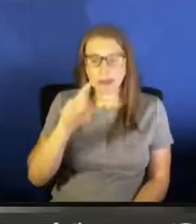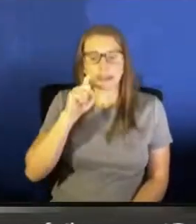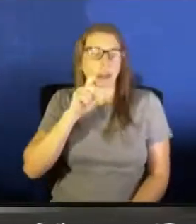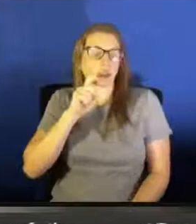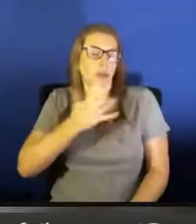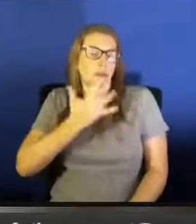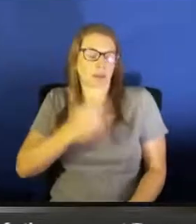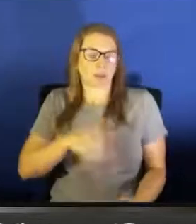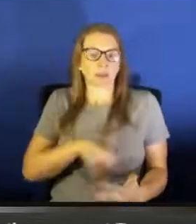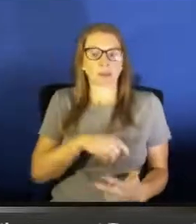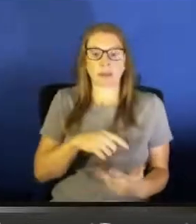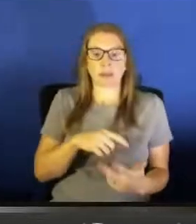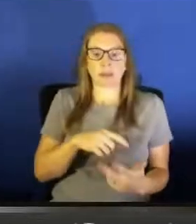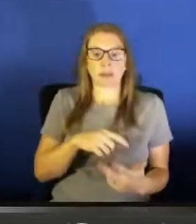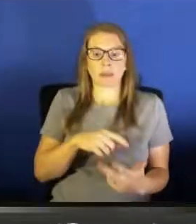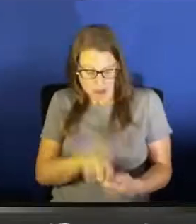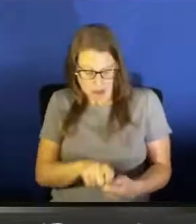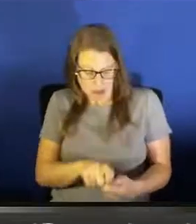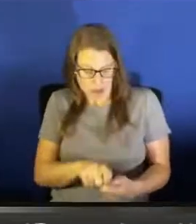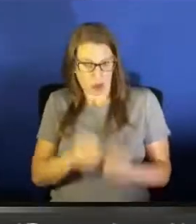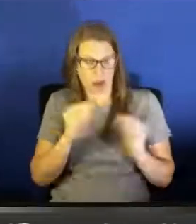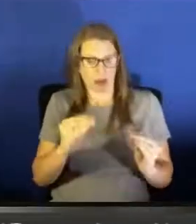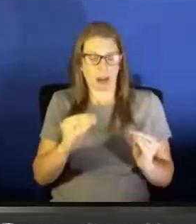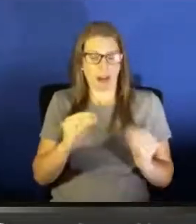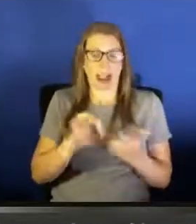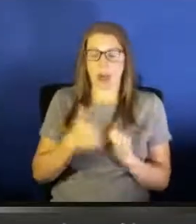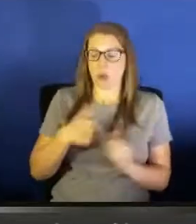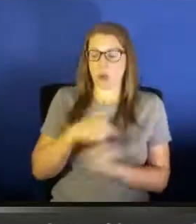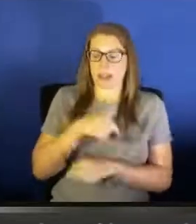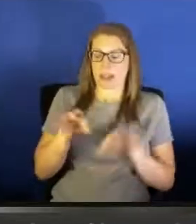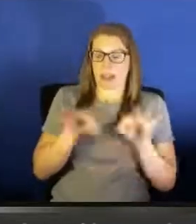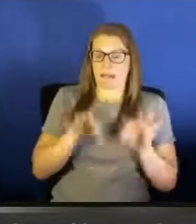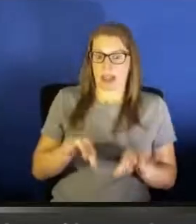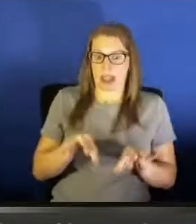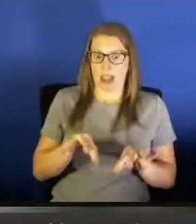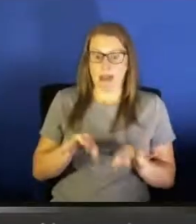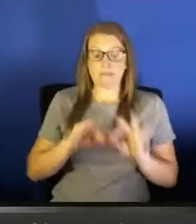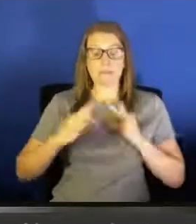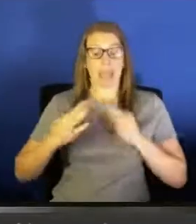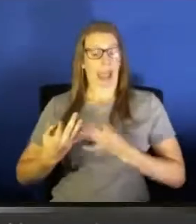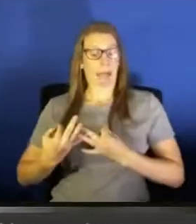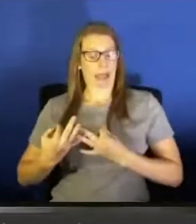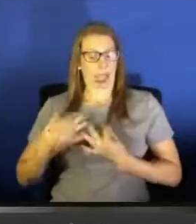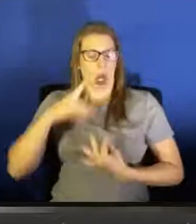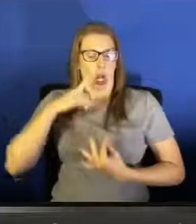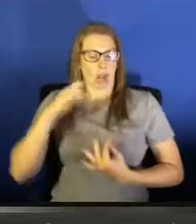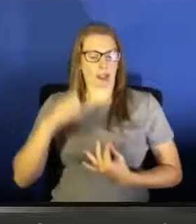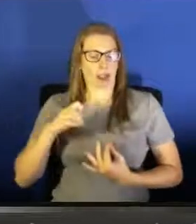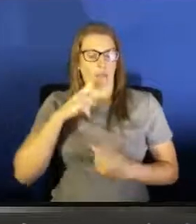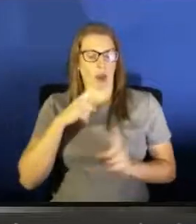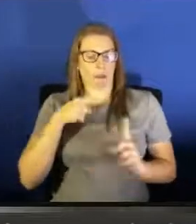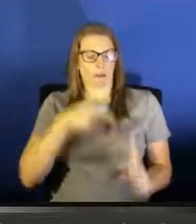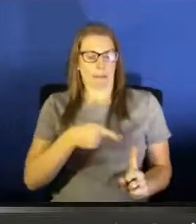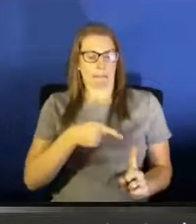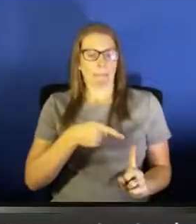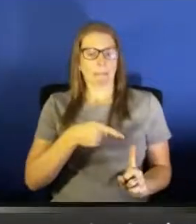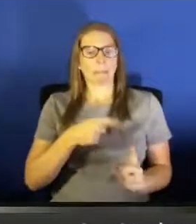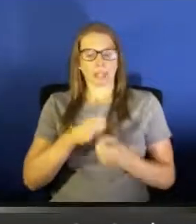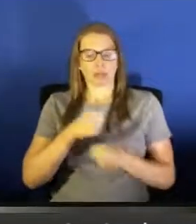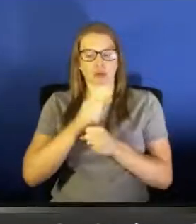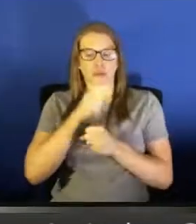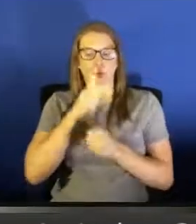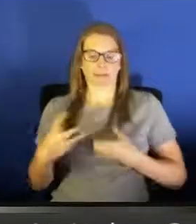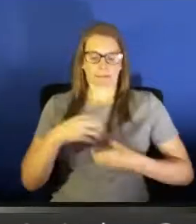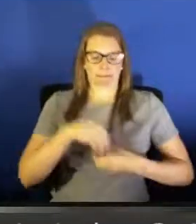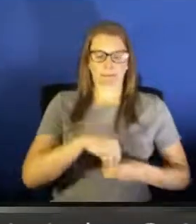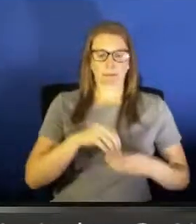specific instruction and practices on how we define family and what that looks like to make sure that we're inclusive. The third